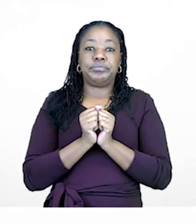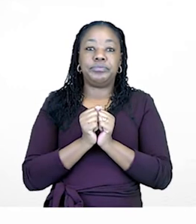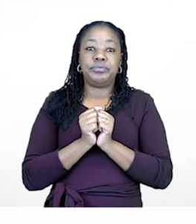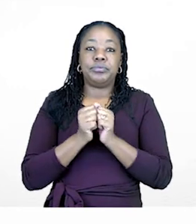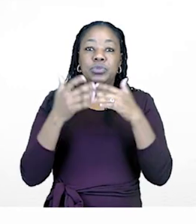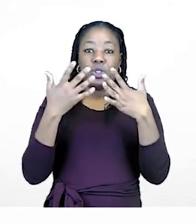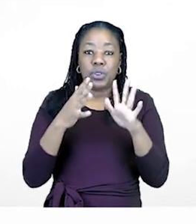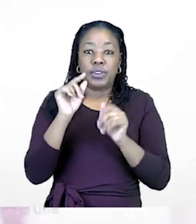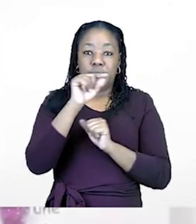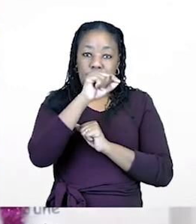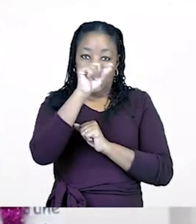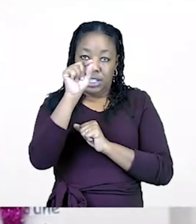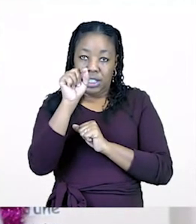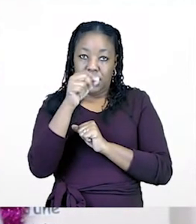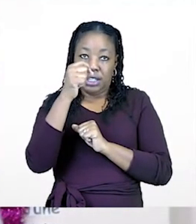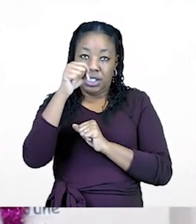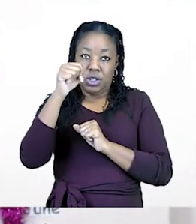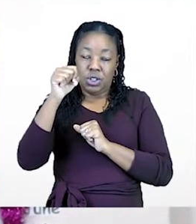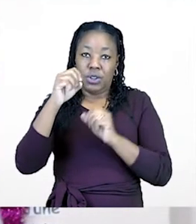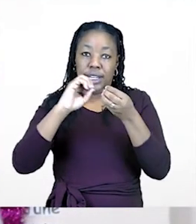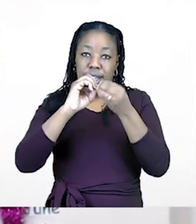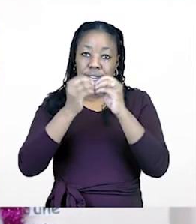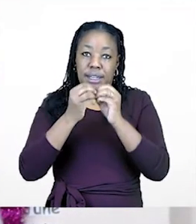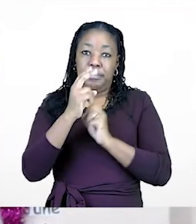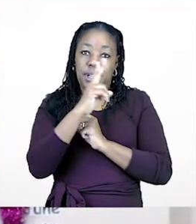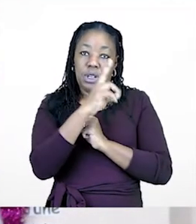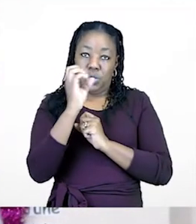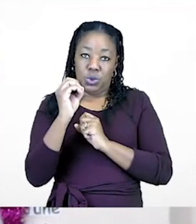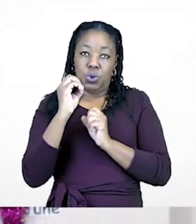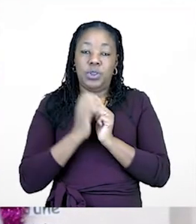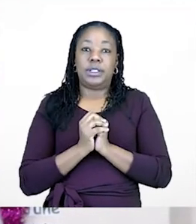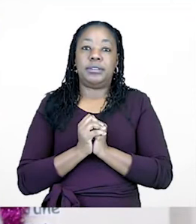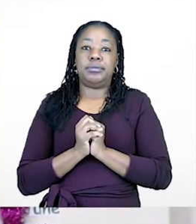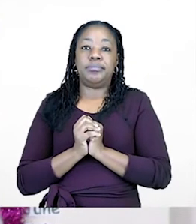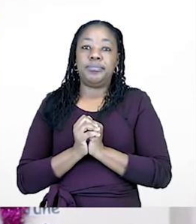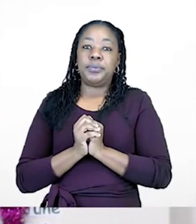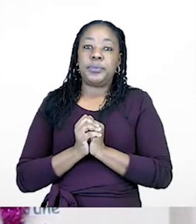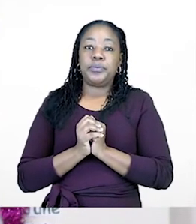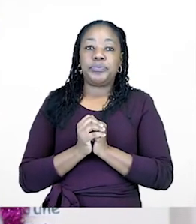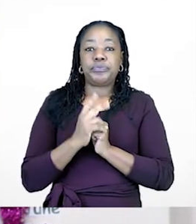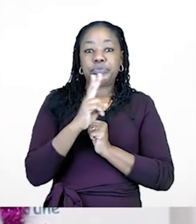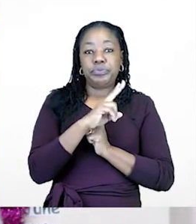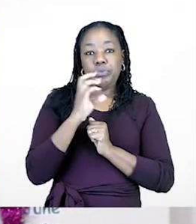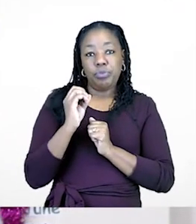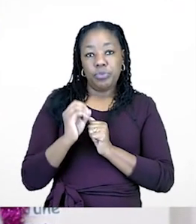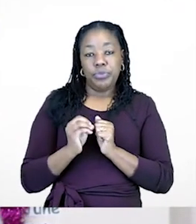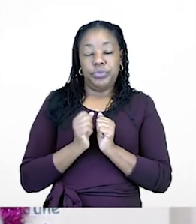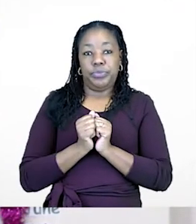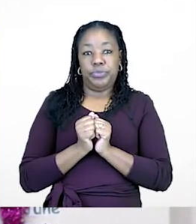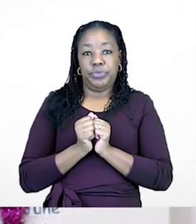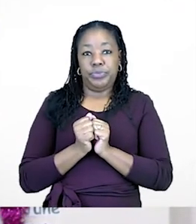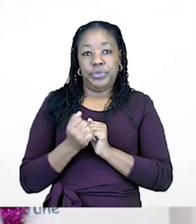Let's take a look at the board so that we can help each other with the number 20. Here we have the number 20, and it has